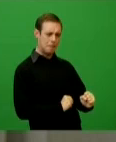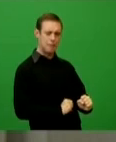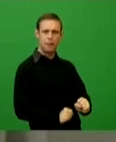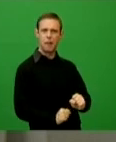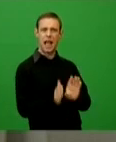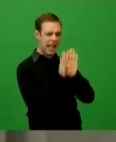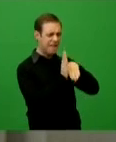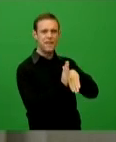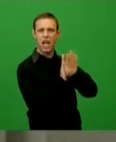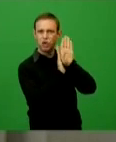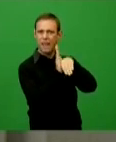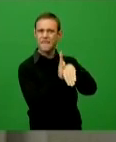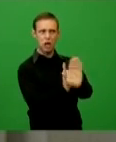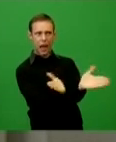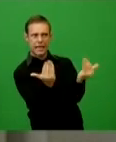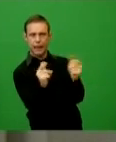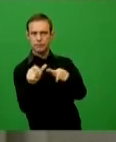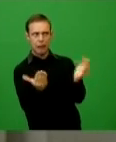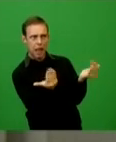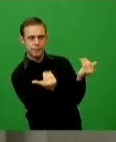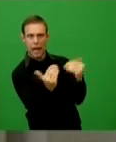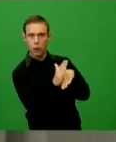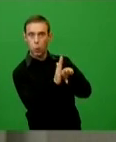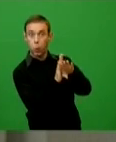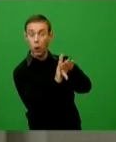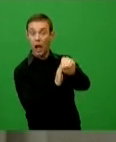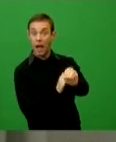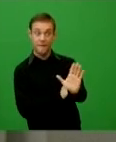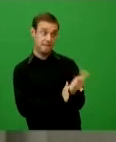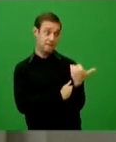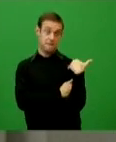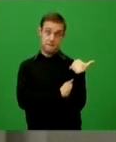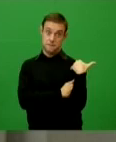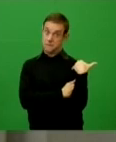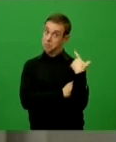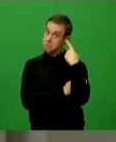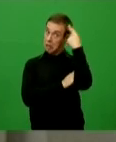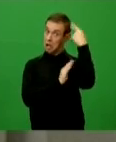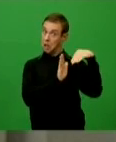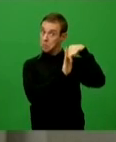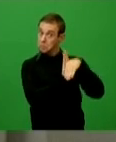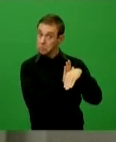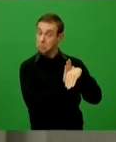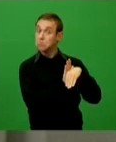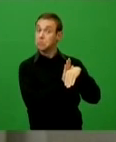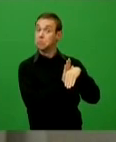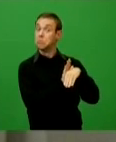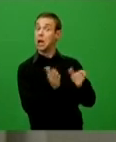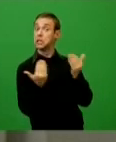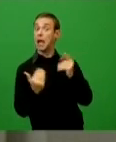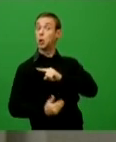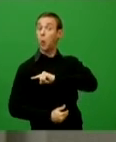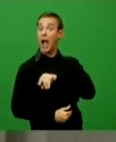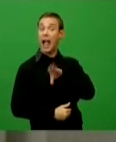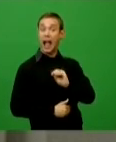inflation expectations. While the near-term reversal was not unexpected, given the deterioration of the